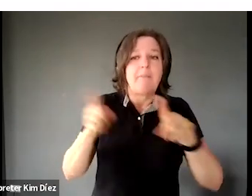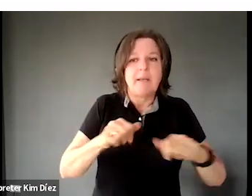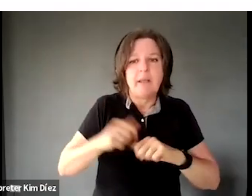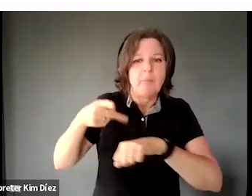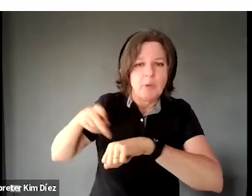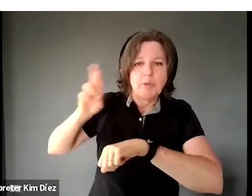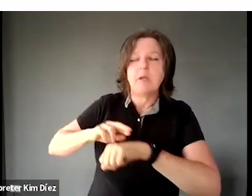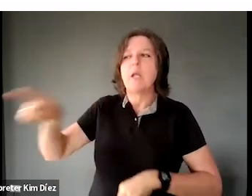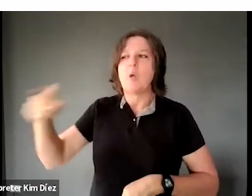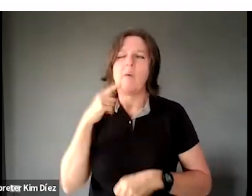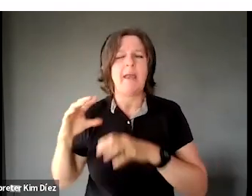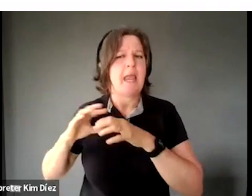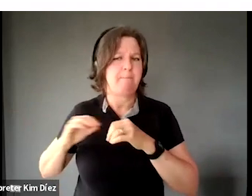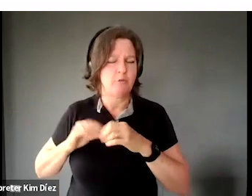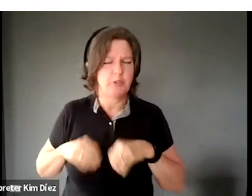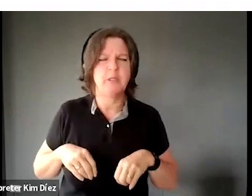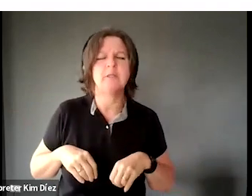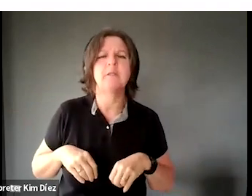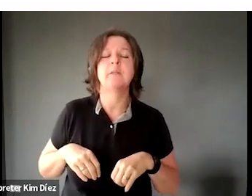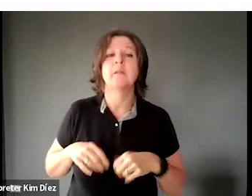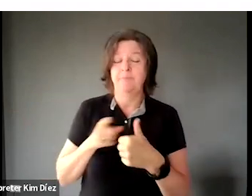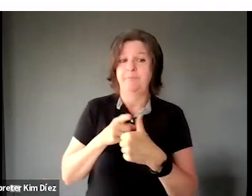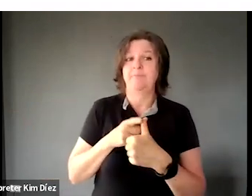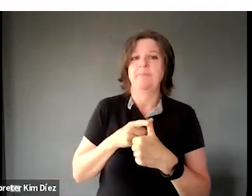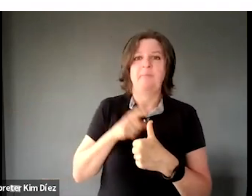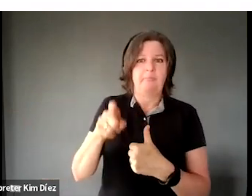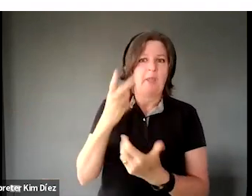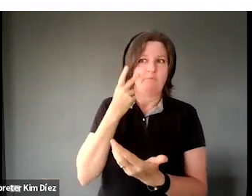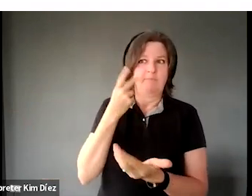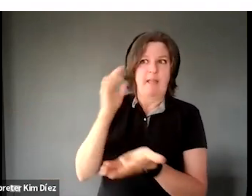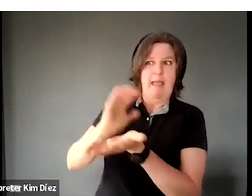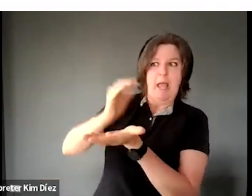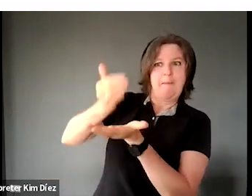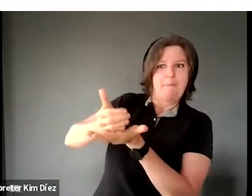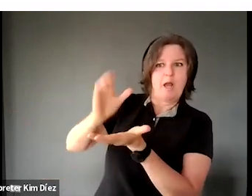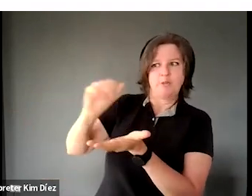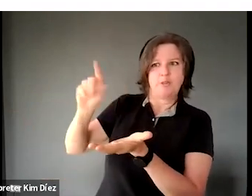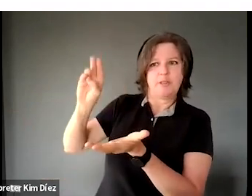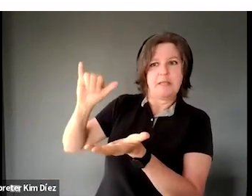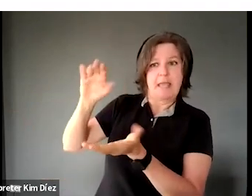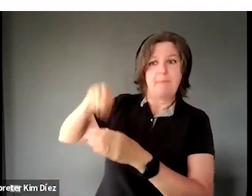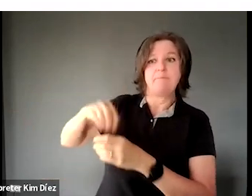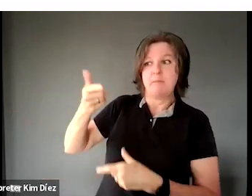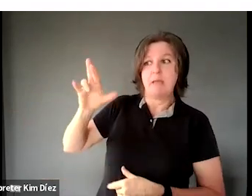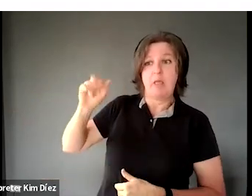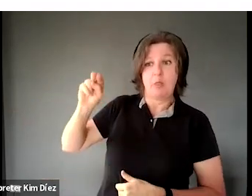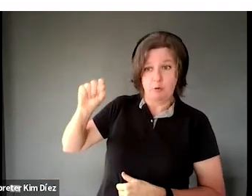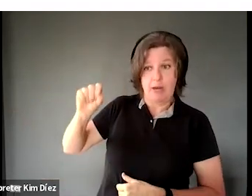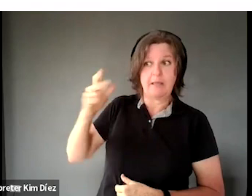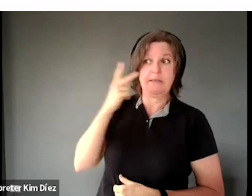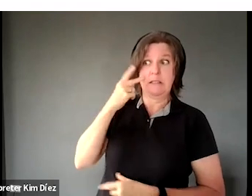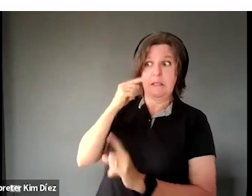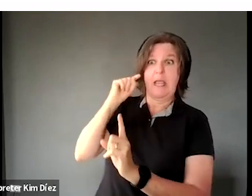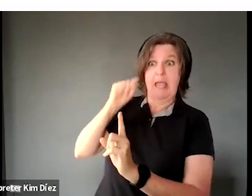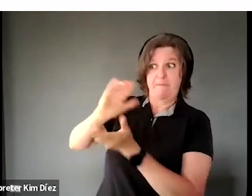research and perhaps what's being done in Puerto Rico. And you mentioned that first we have to observe